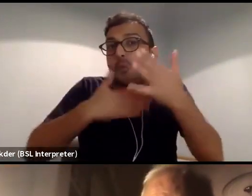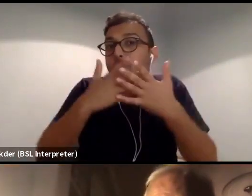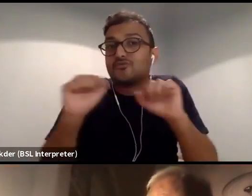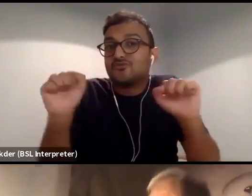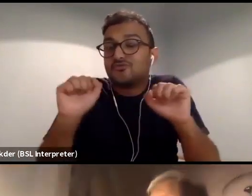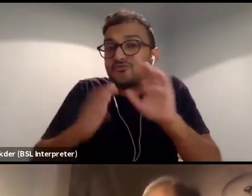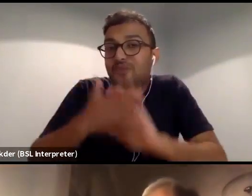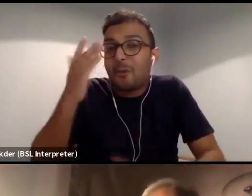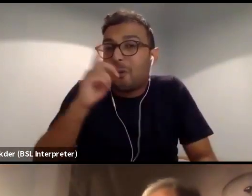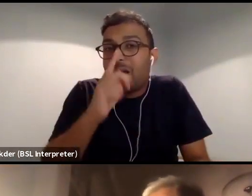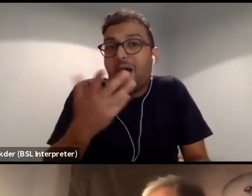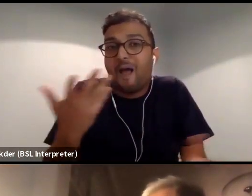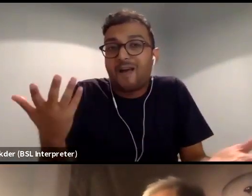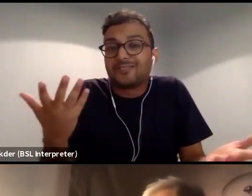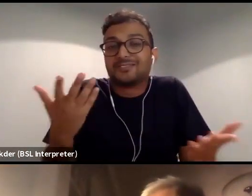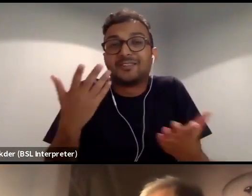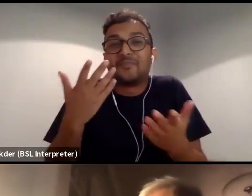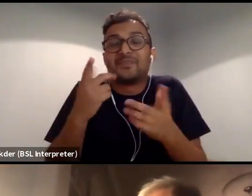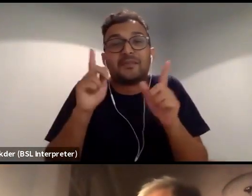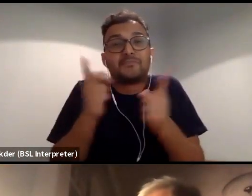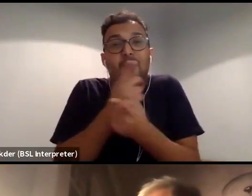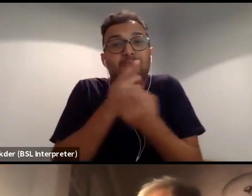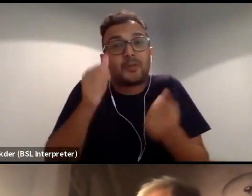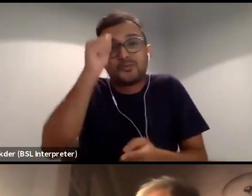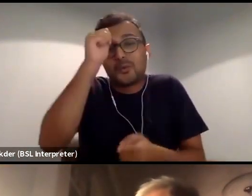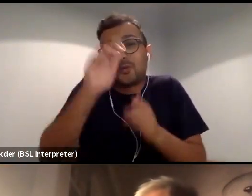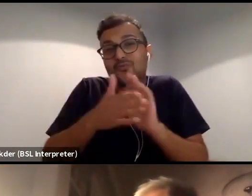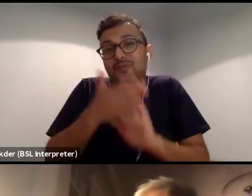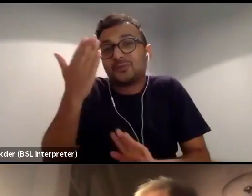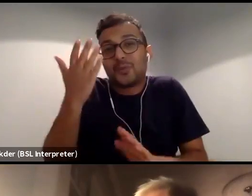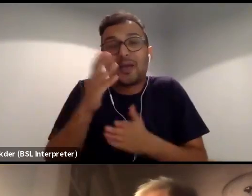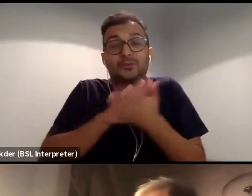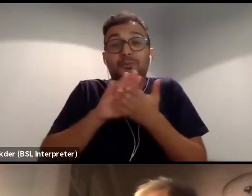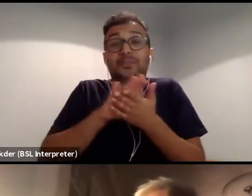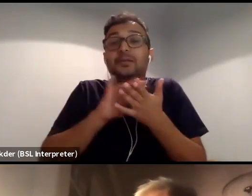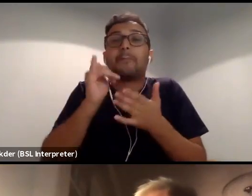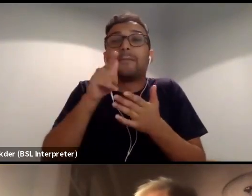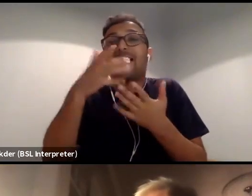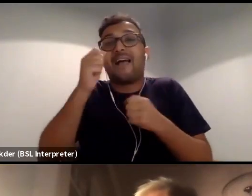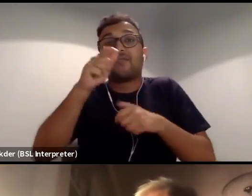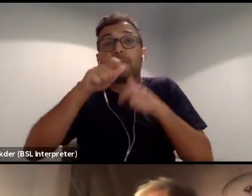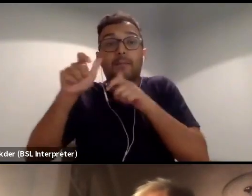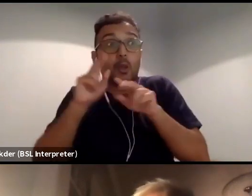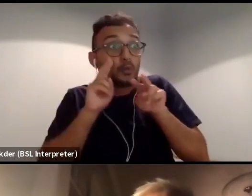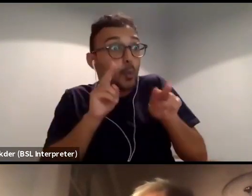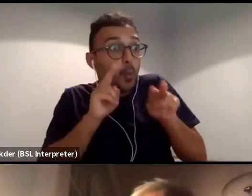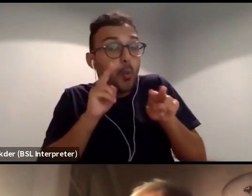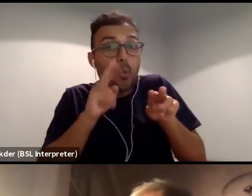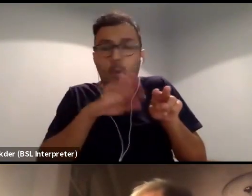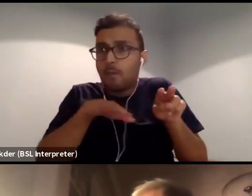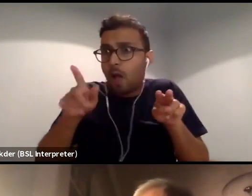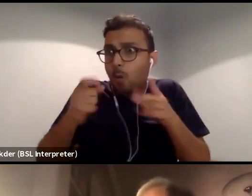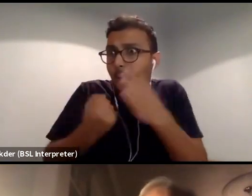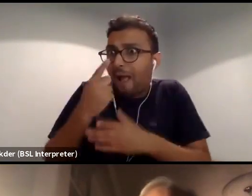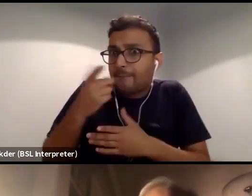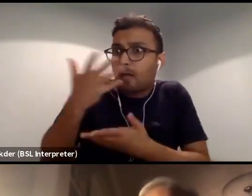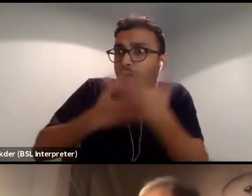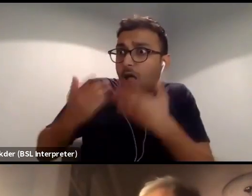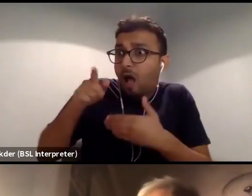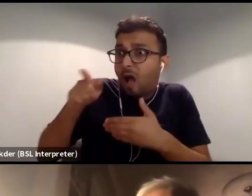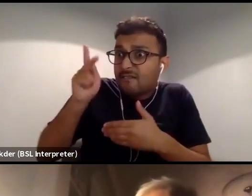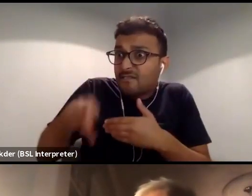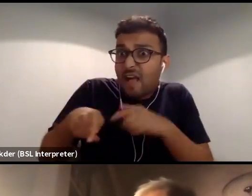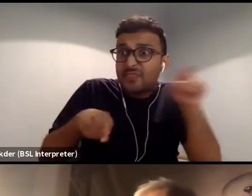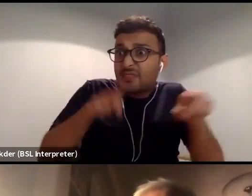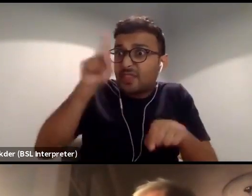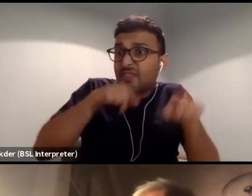said. You know, it is proven that sometimes eyewitness accounts can be unreliable. And so, you know, we're